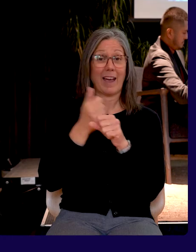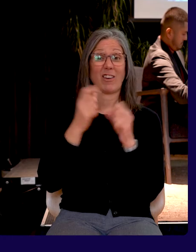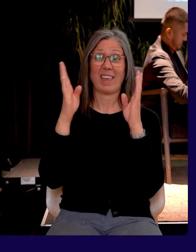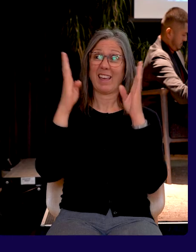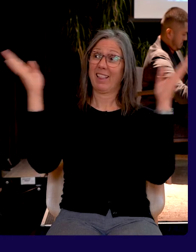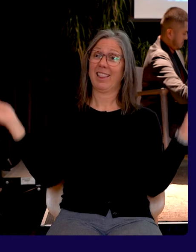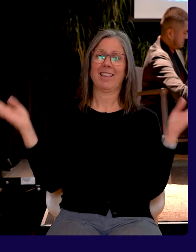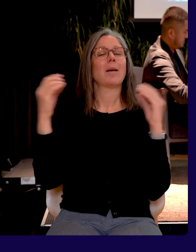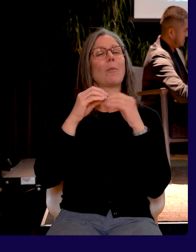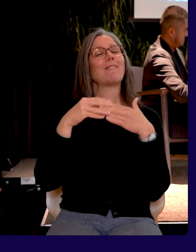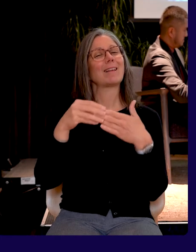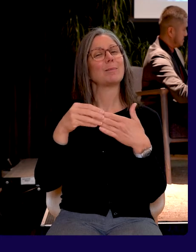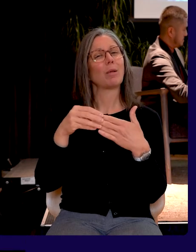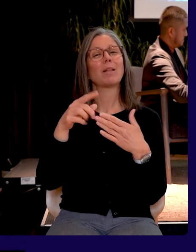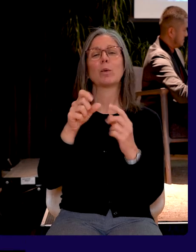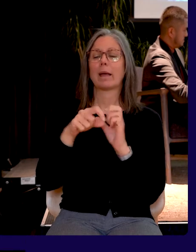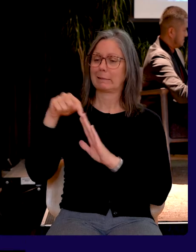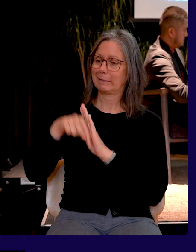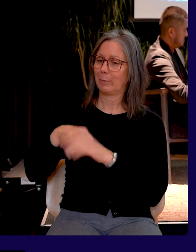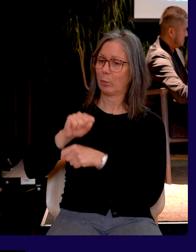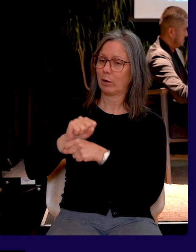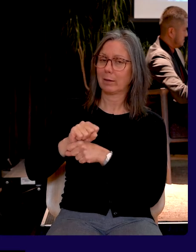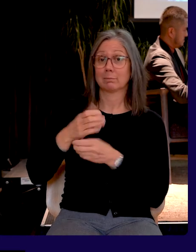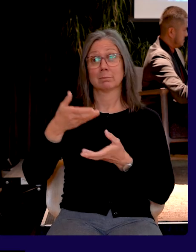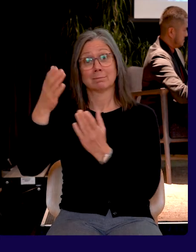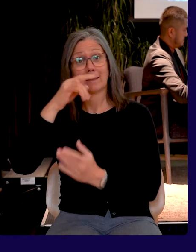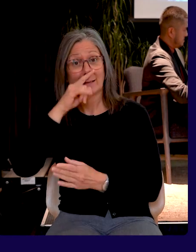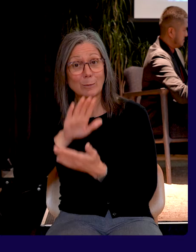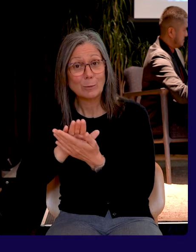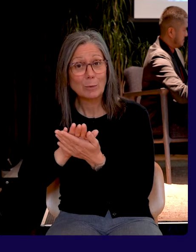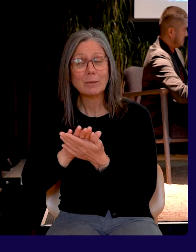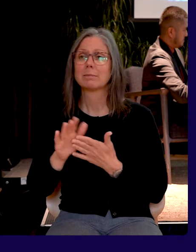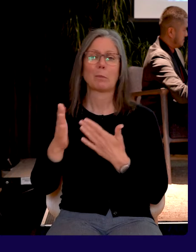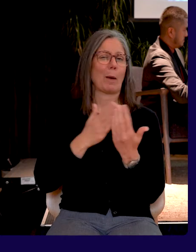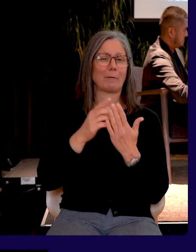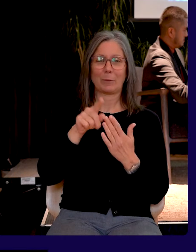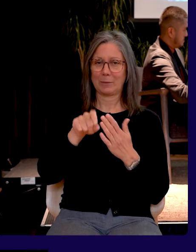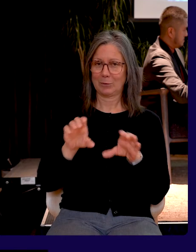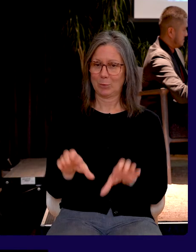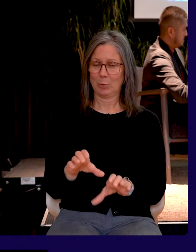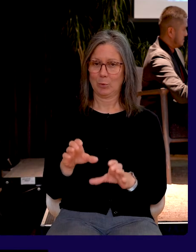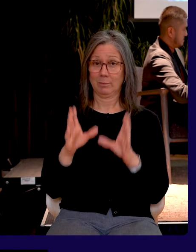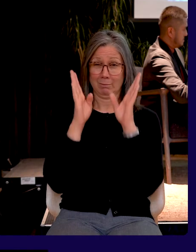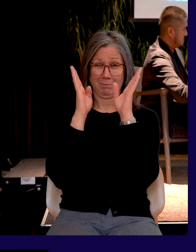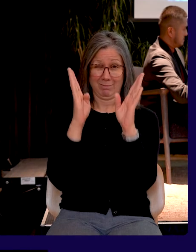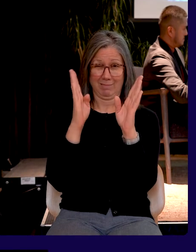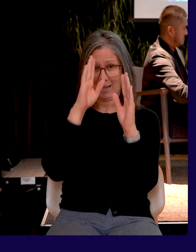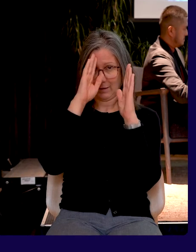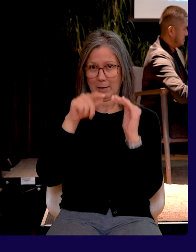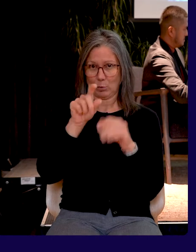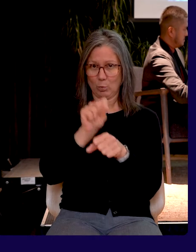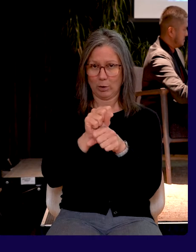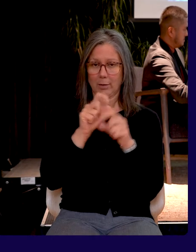else is much more flexible, so you can do your deep work, you can take your kids to school if you need to, whatever you need to do, these are the hours where you're expected to work,